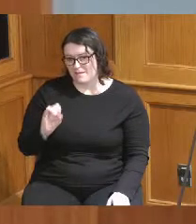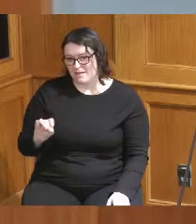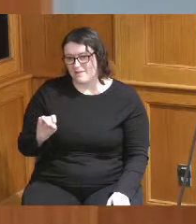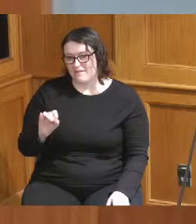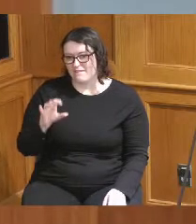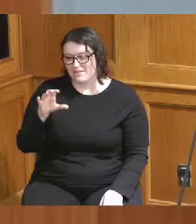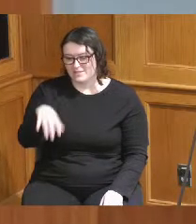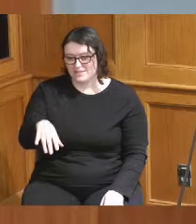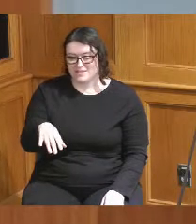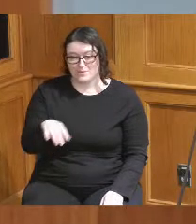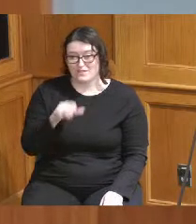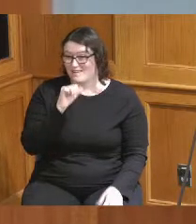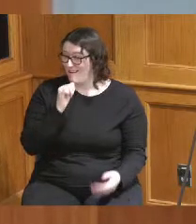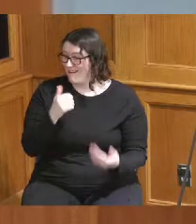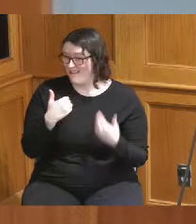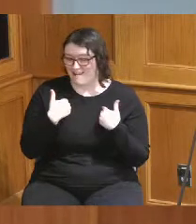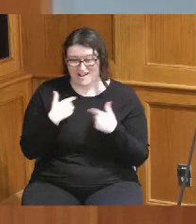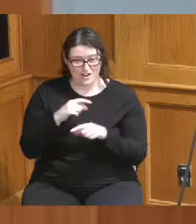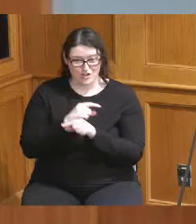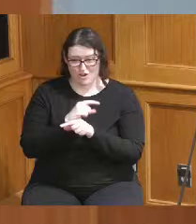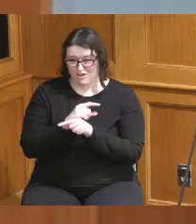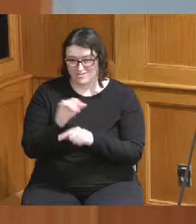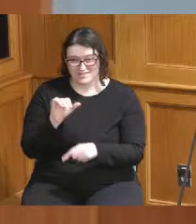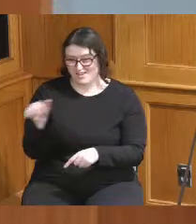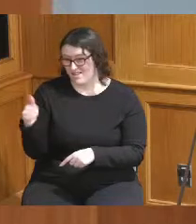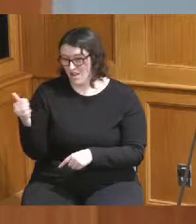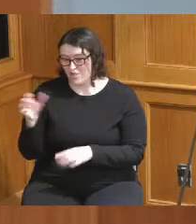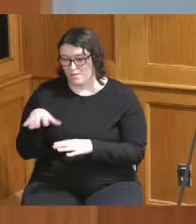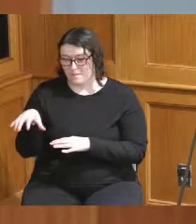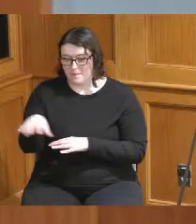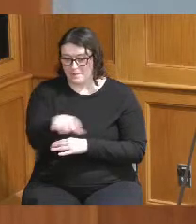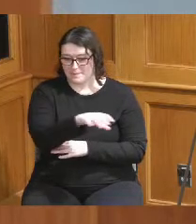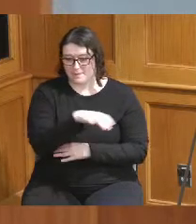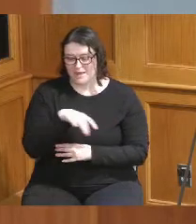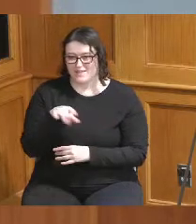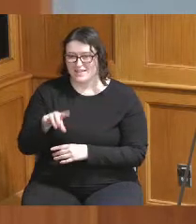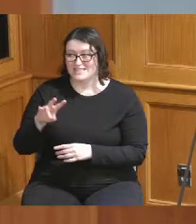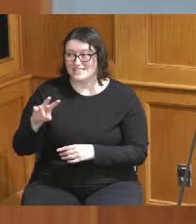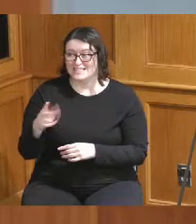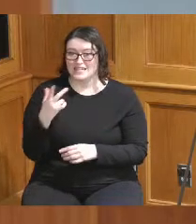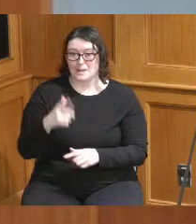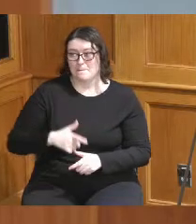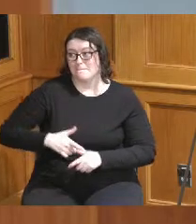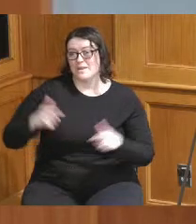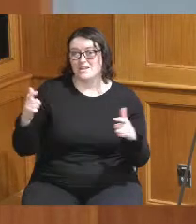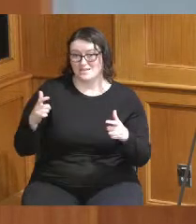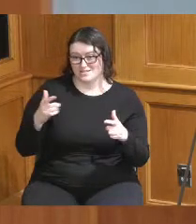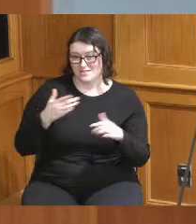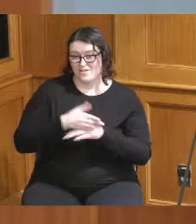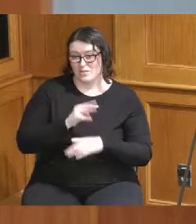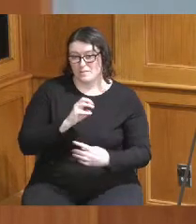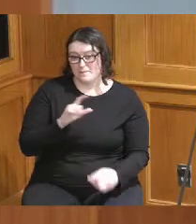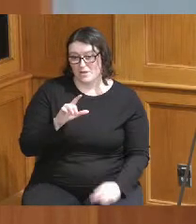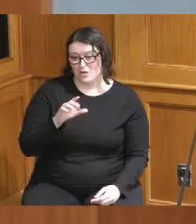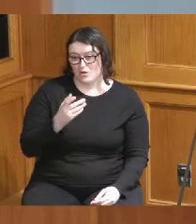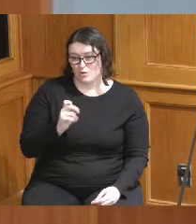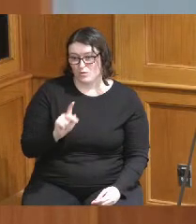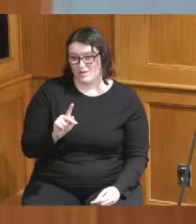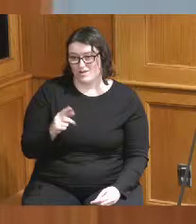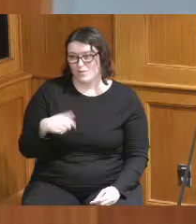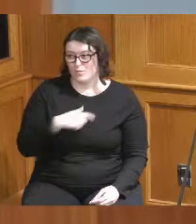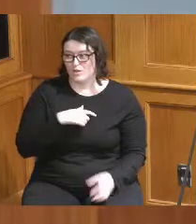have not had guards there like we do at the others, but that is our second largest facility after Mill Creek, and it is where we are